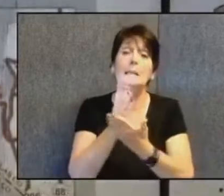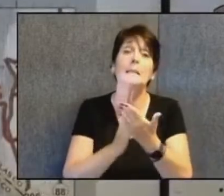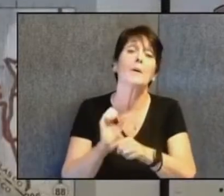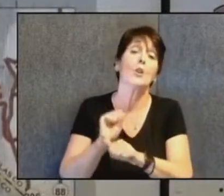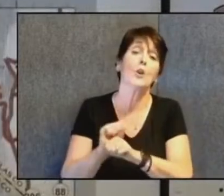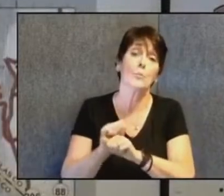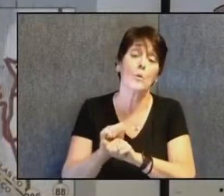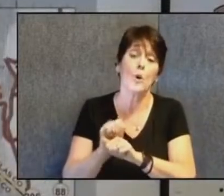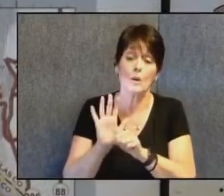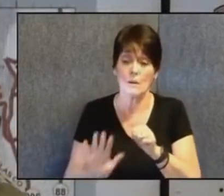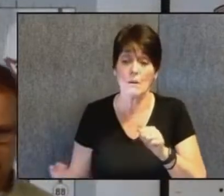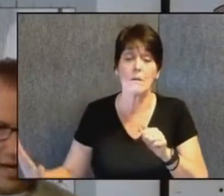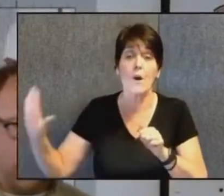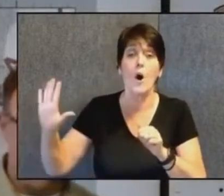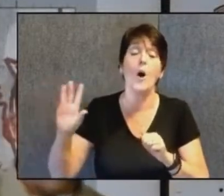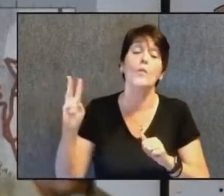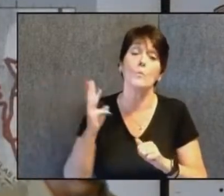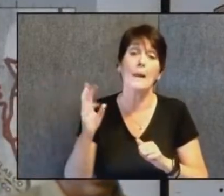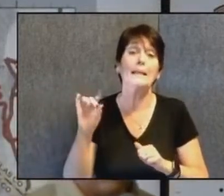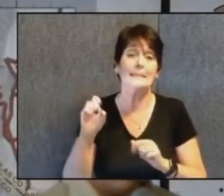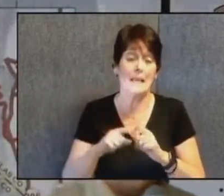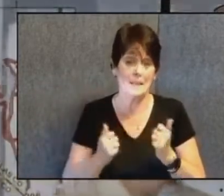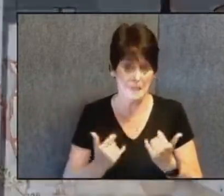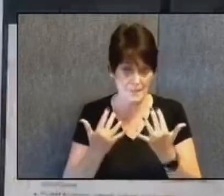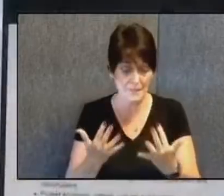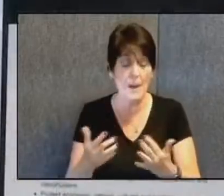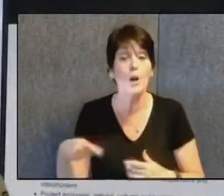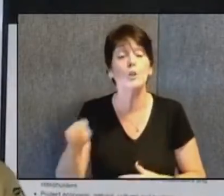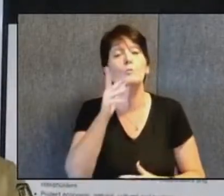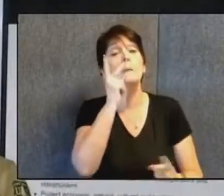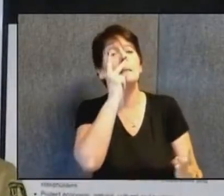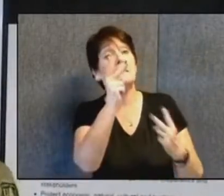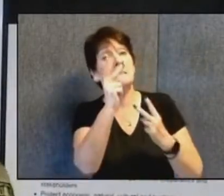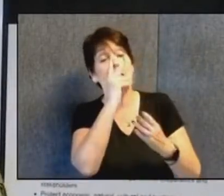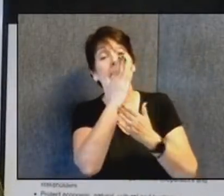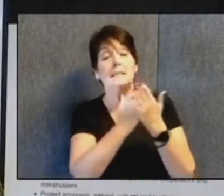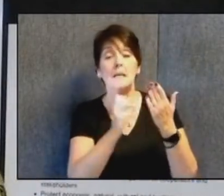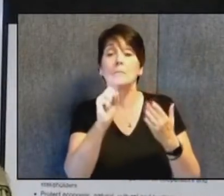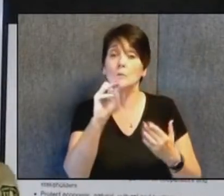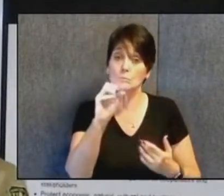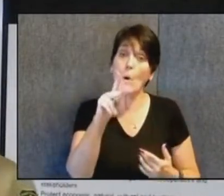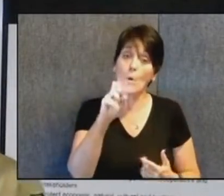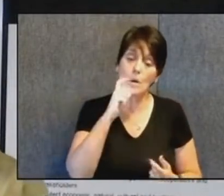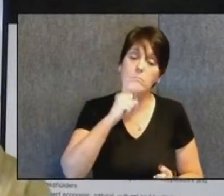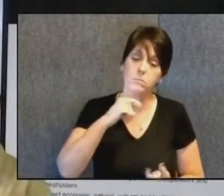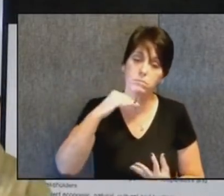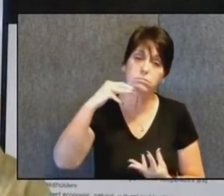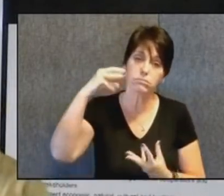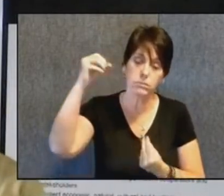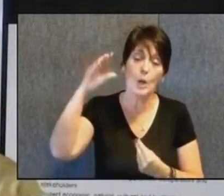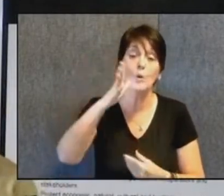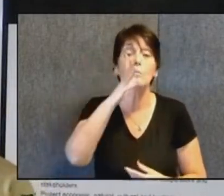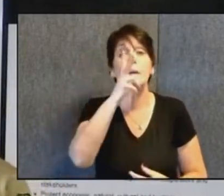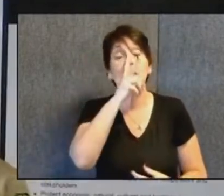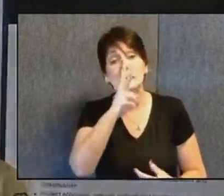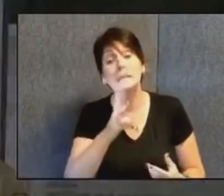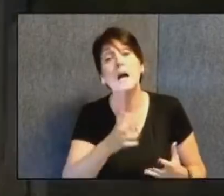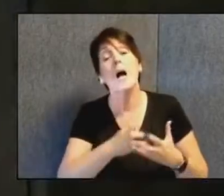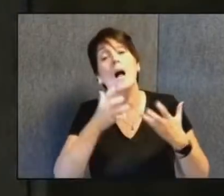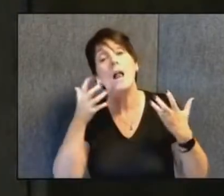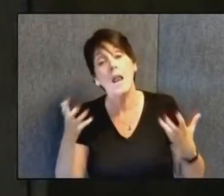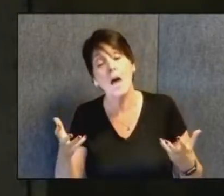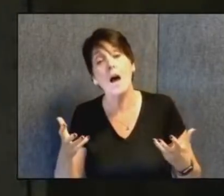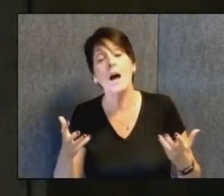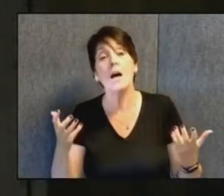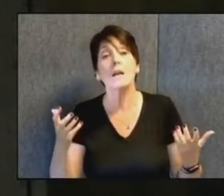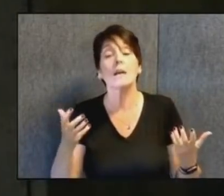doing out in the west side of the fire. And so you're going to see some smoke in the air possibly. You're going to see a lot of fire